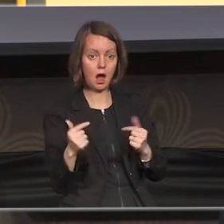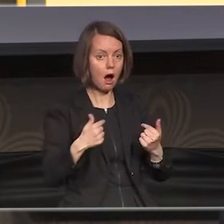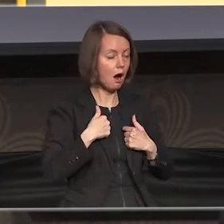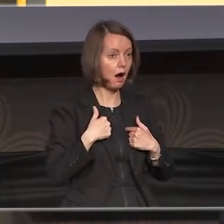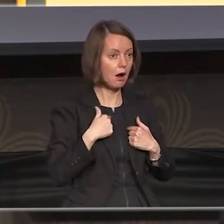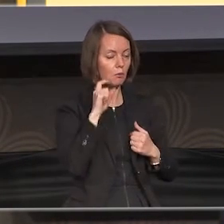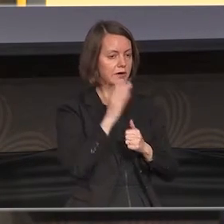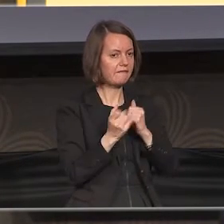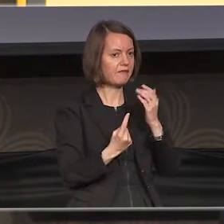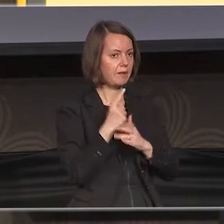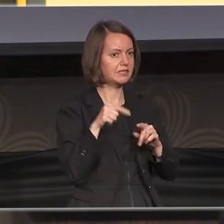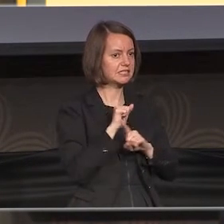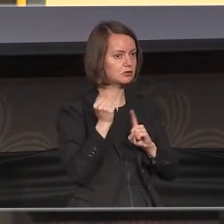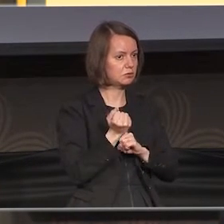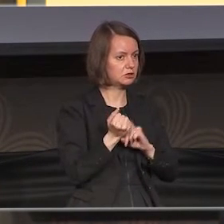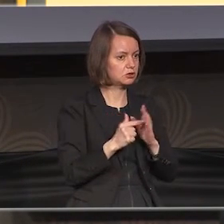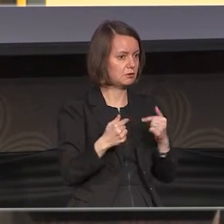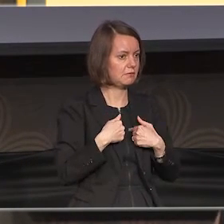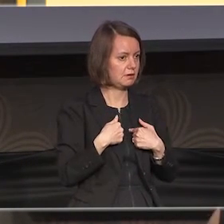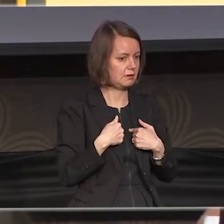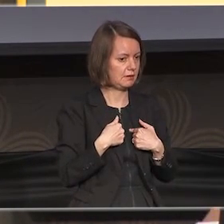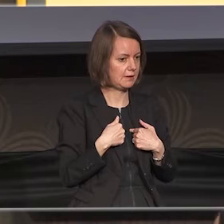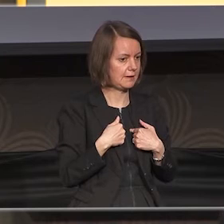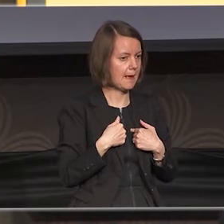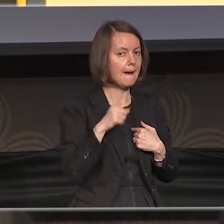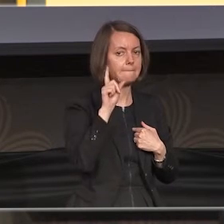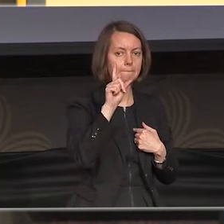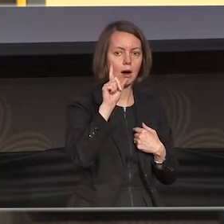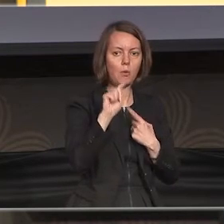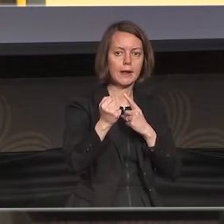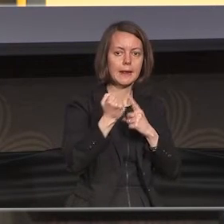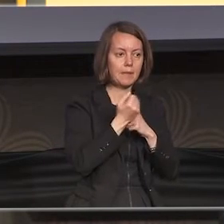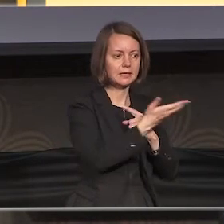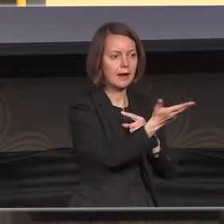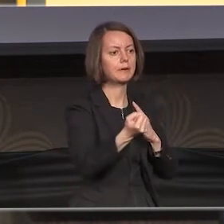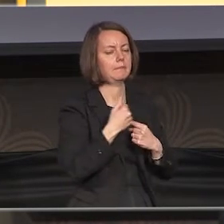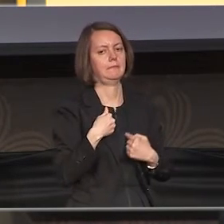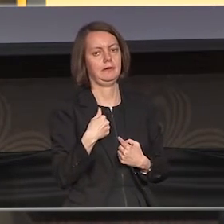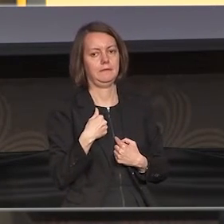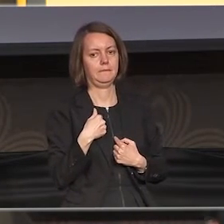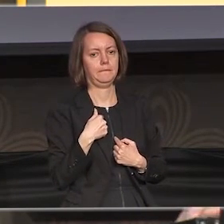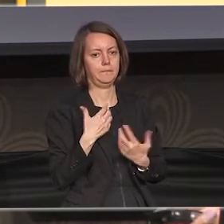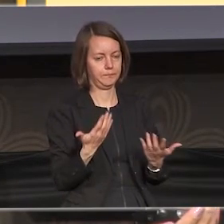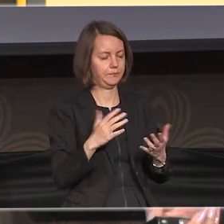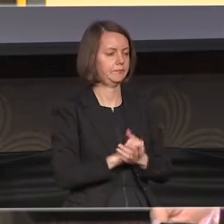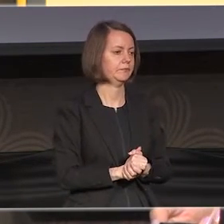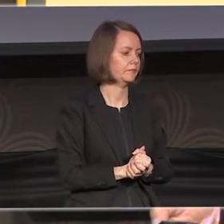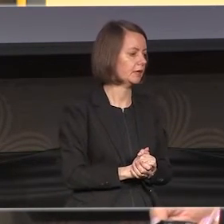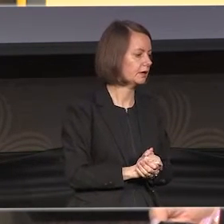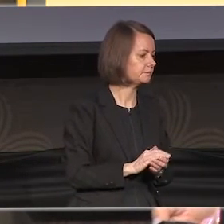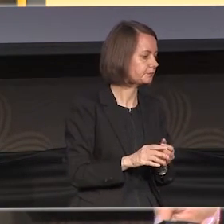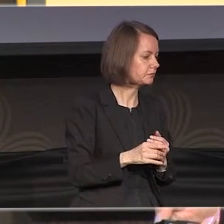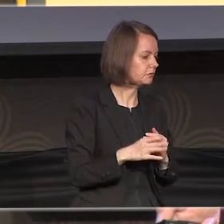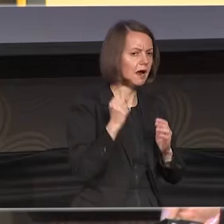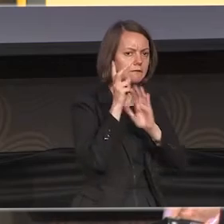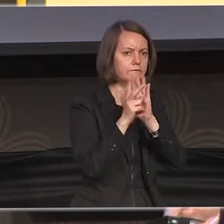of the National Aboriginal community, and what affects one affects all of us. I just want to show you a very short but powerful clip now, which